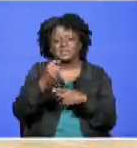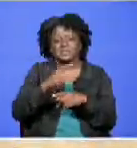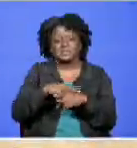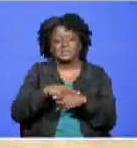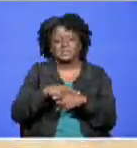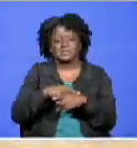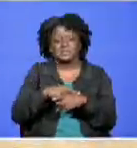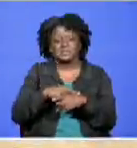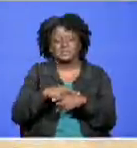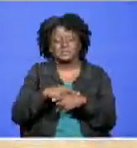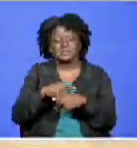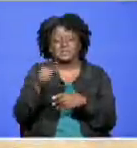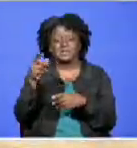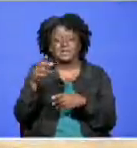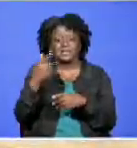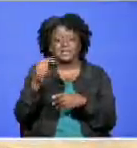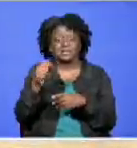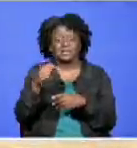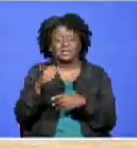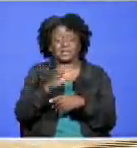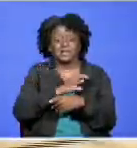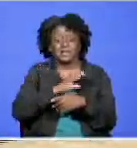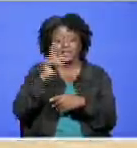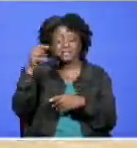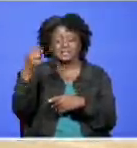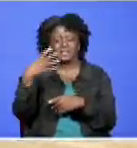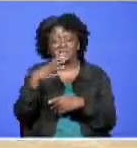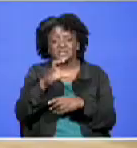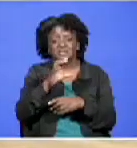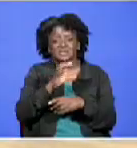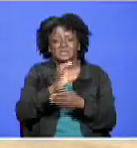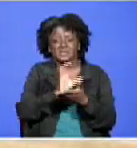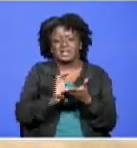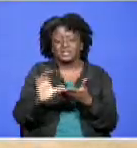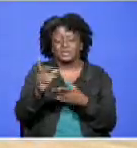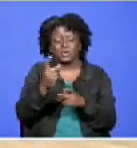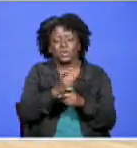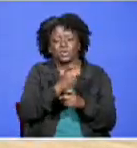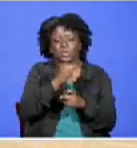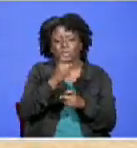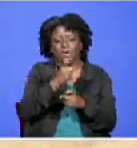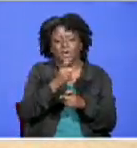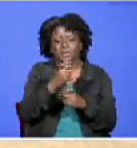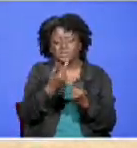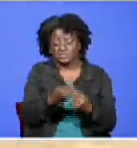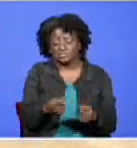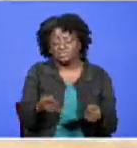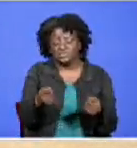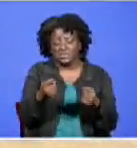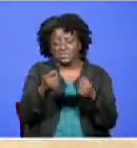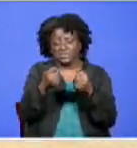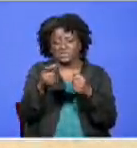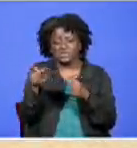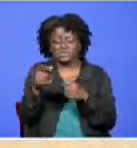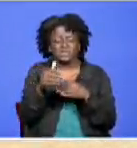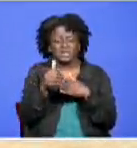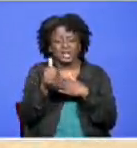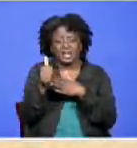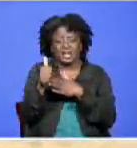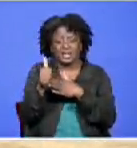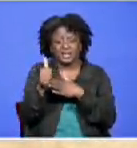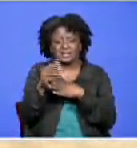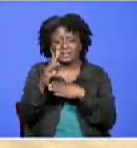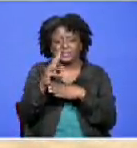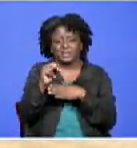the league's Peak Performer Awards, and she'll receive a trophy crafted by Tiffany & Co. Jonquel led the WNBA in rebounding